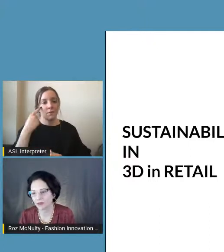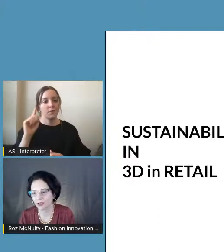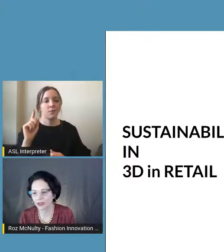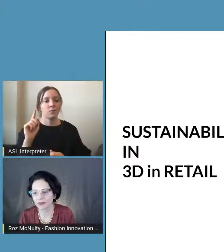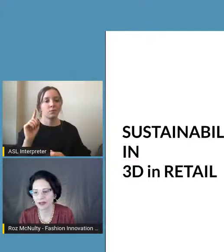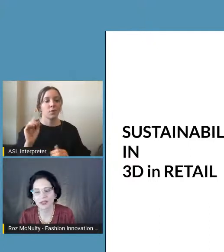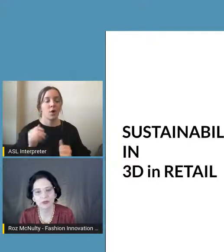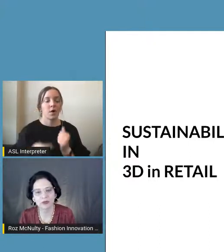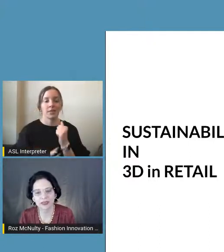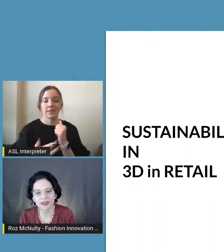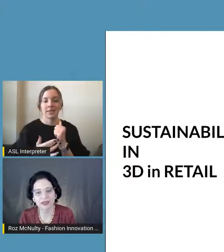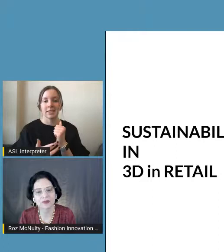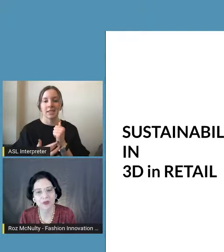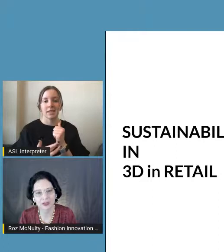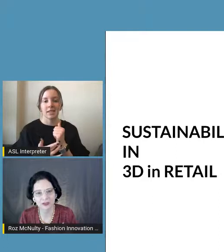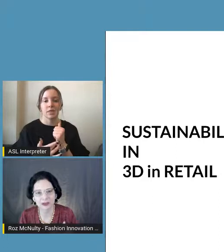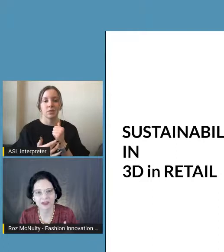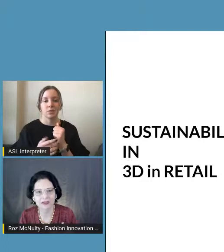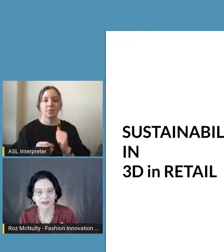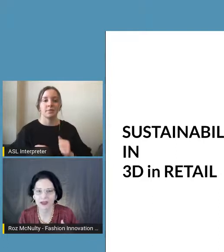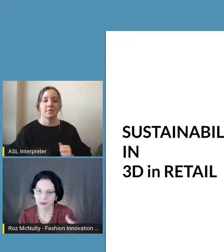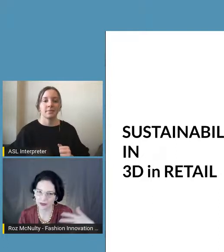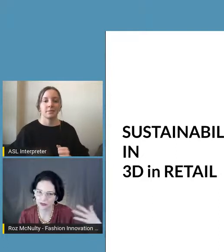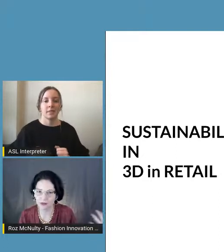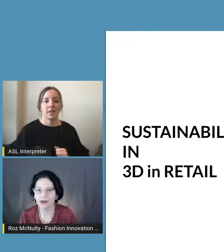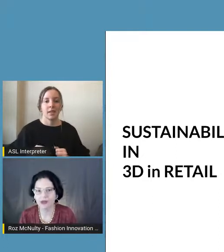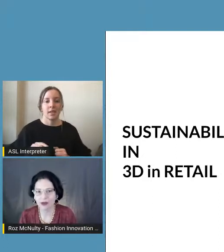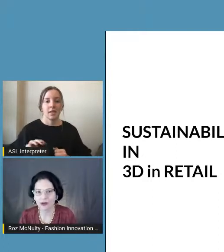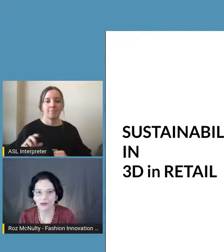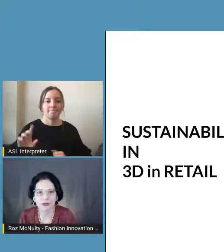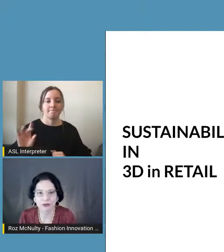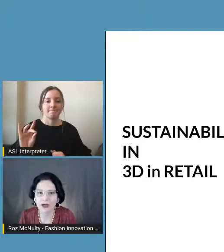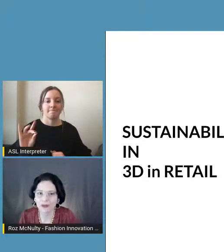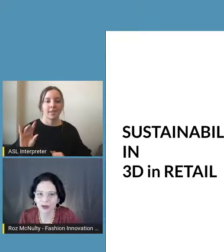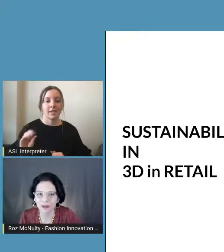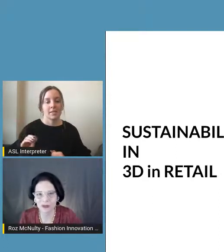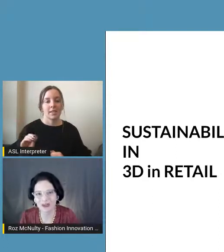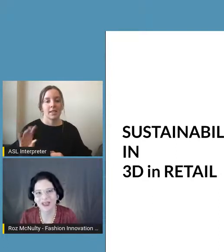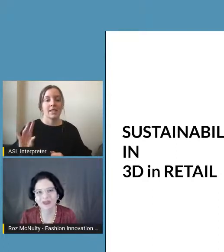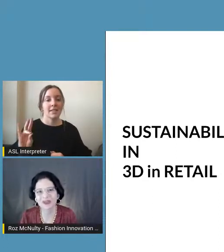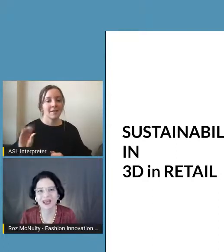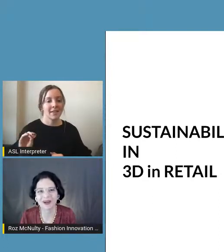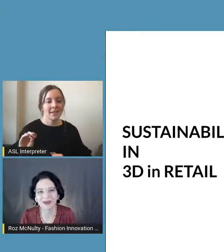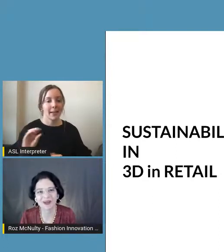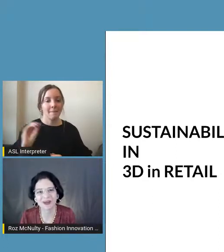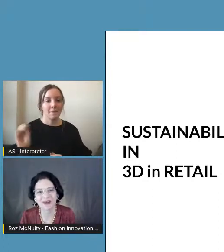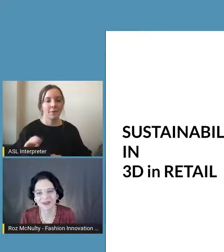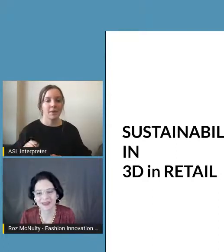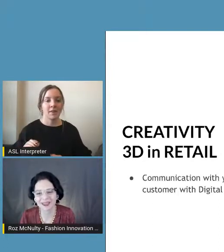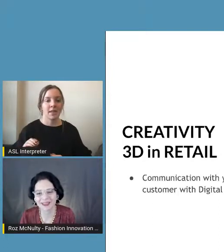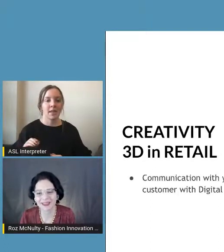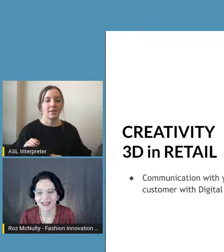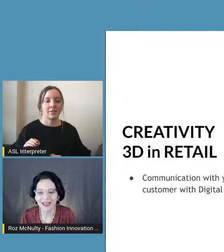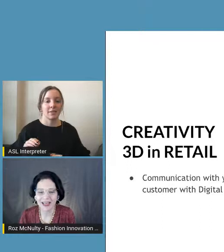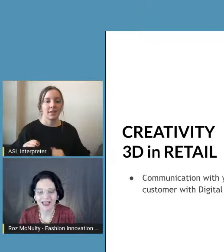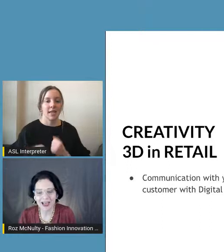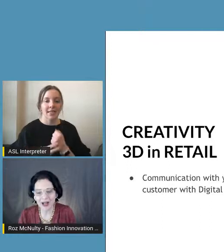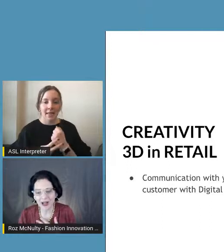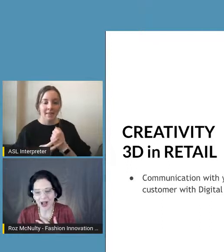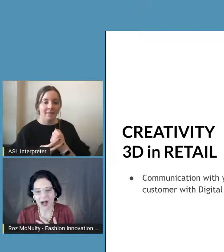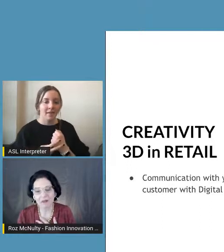cost savings, 90% less wages. I mean, there's a lot of documentation out there on that.